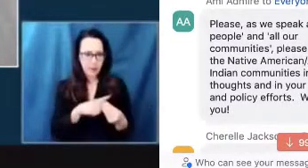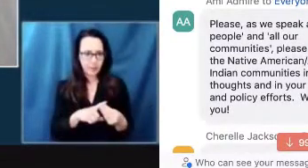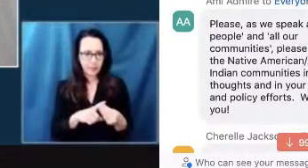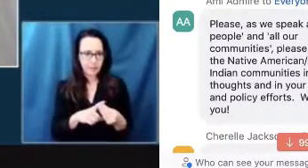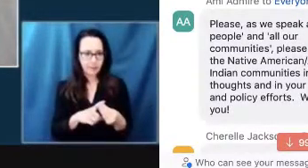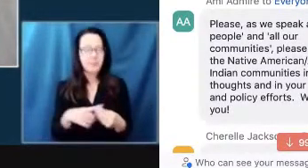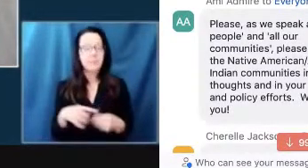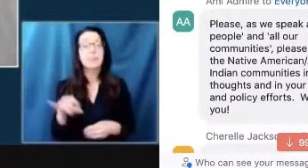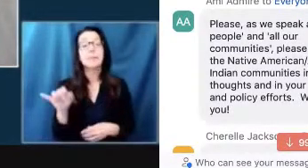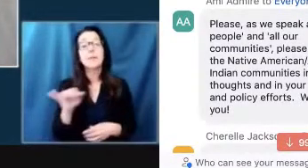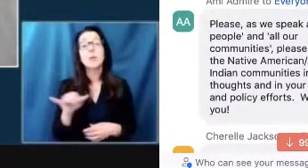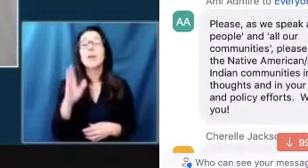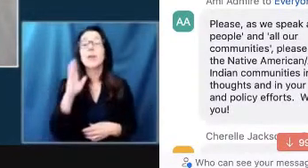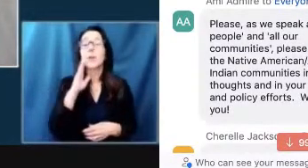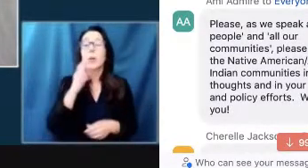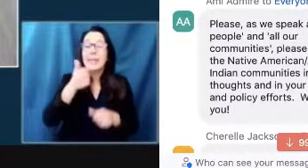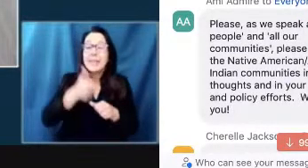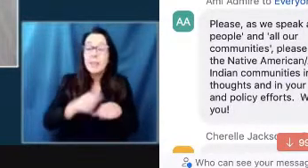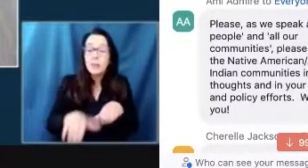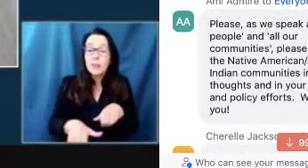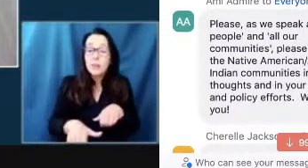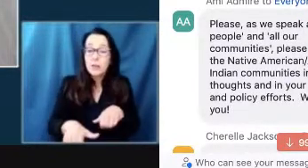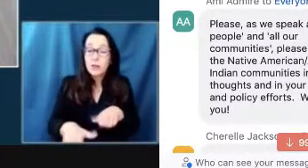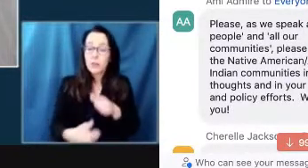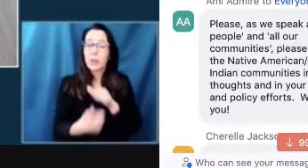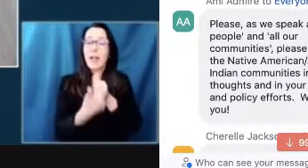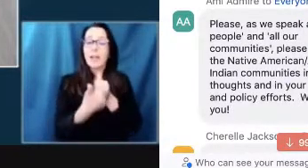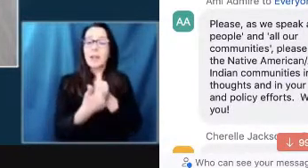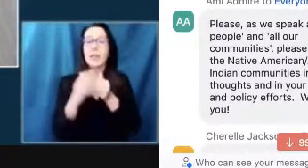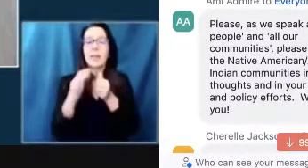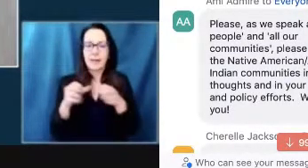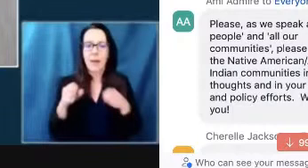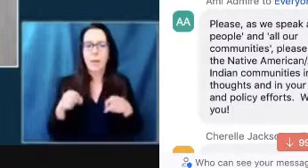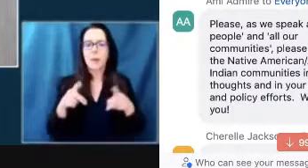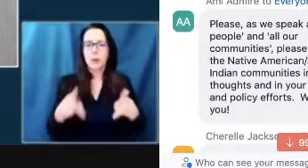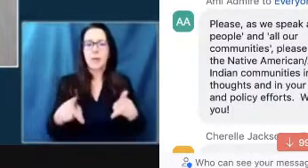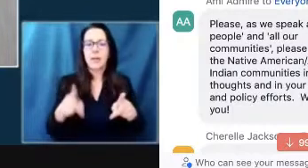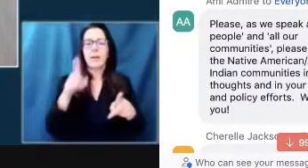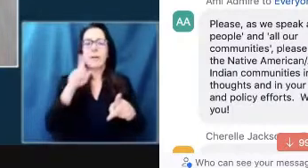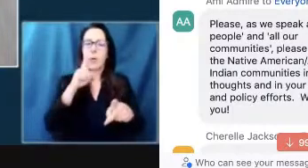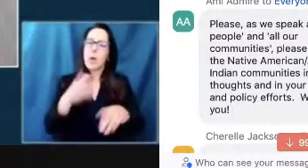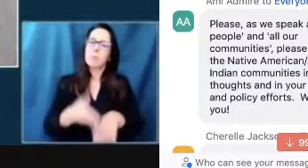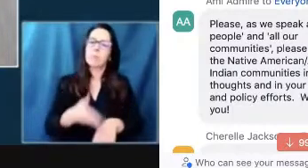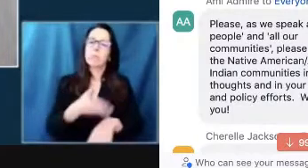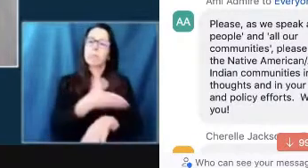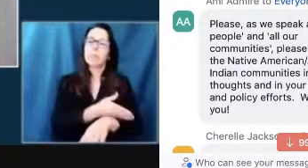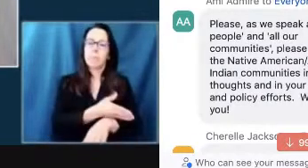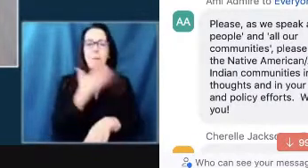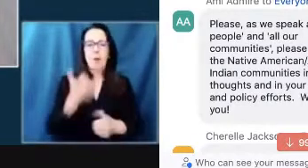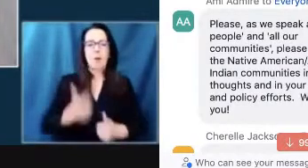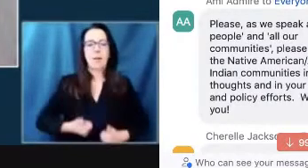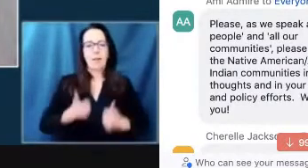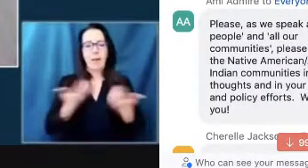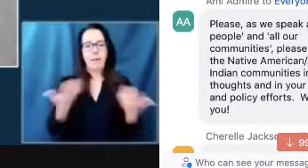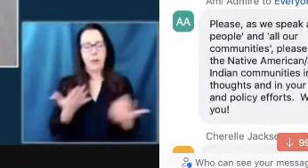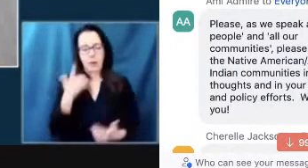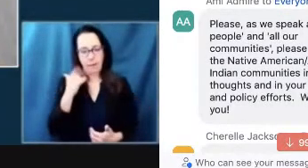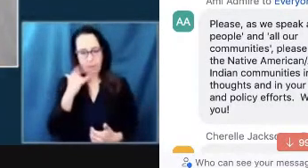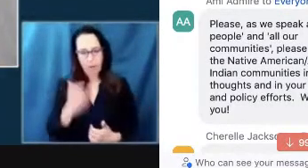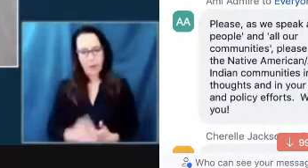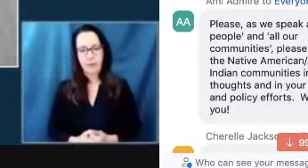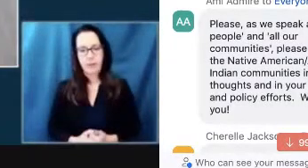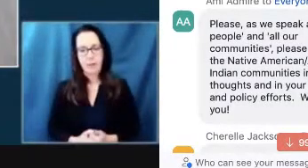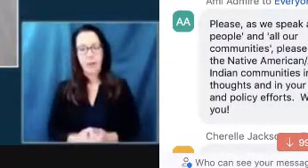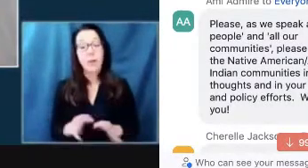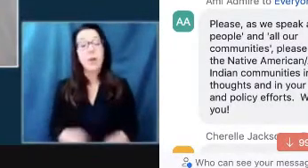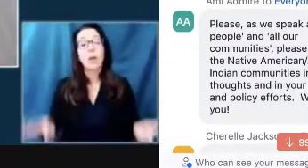of these challenges is an opportunity. It's an opportunity to make life better for Californians. It's critical that we act now before